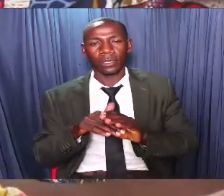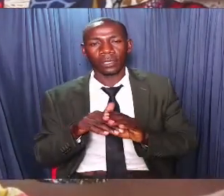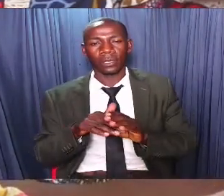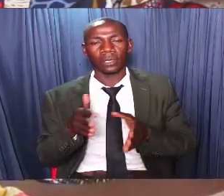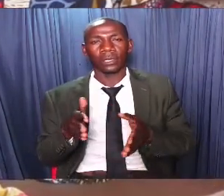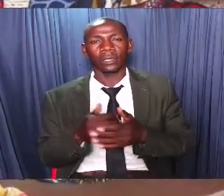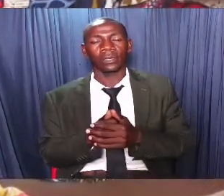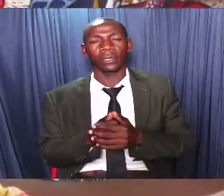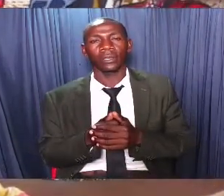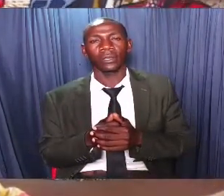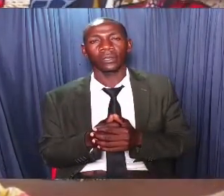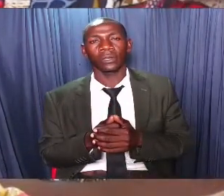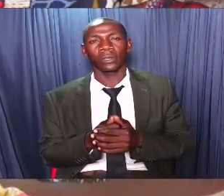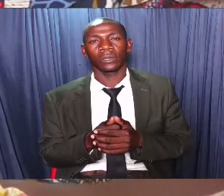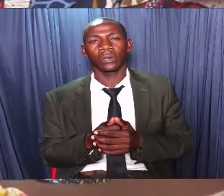in Salvation.